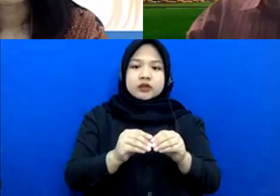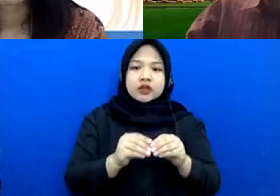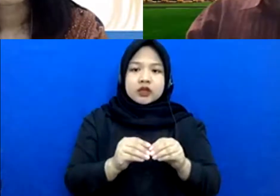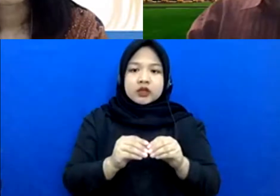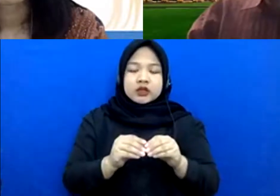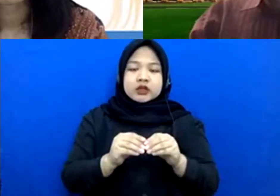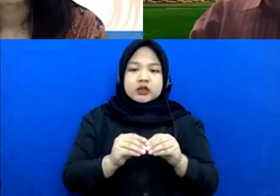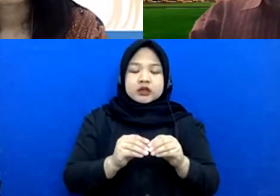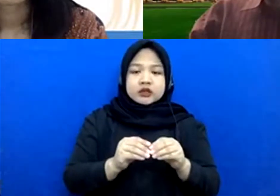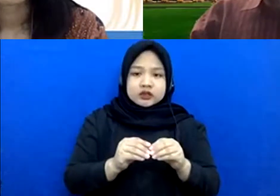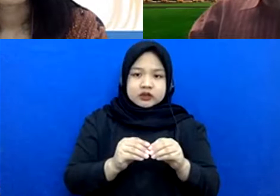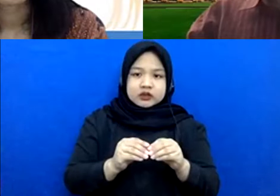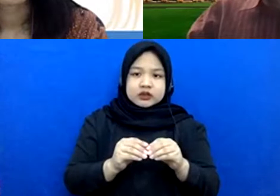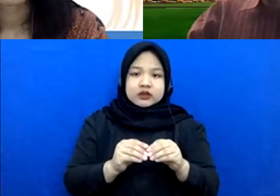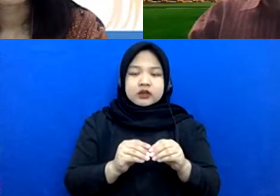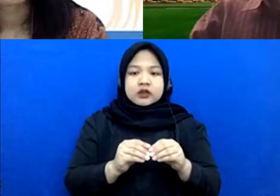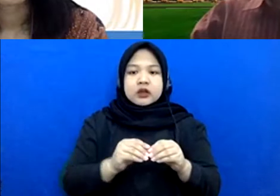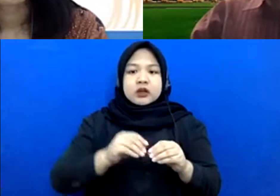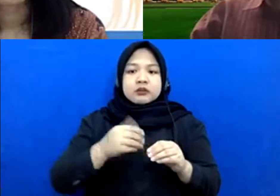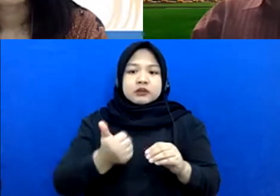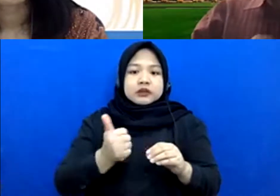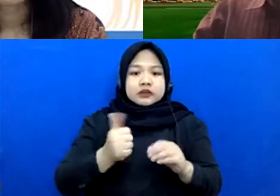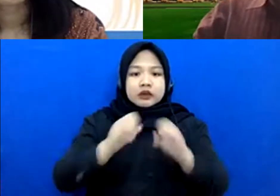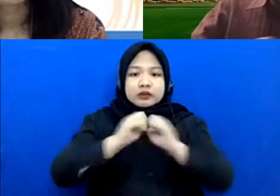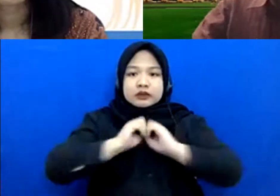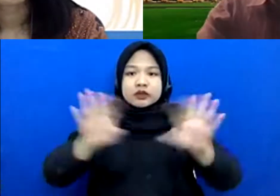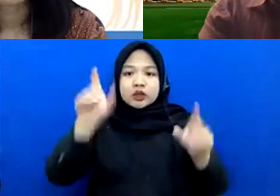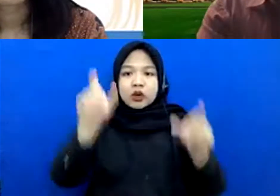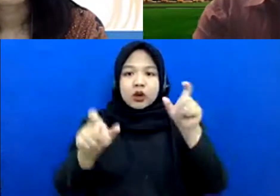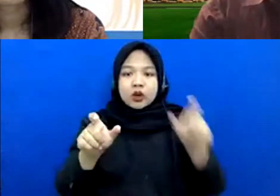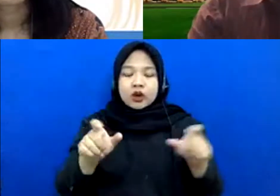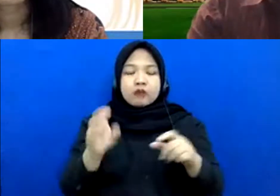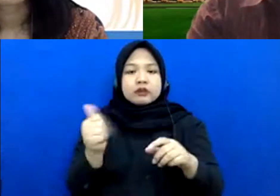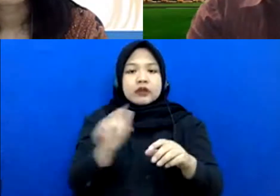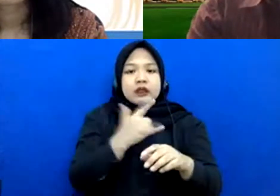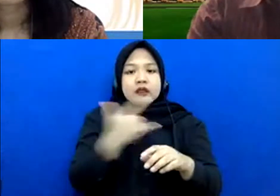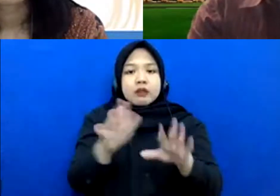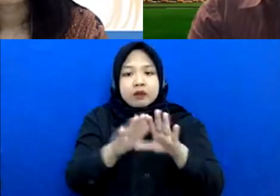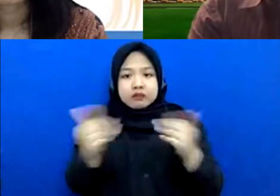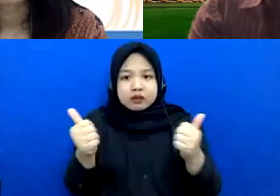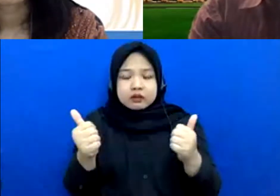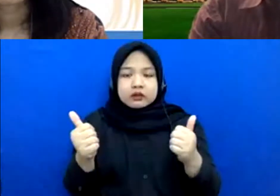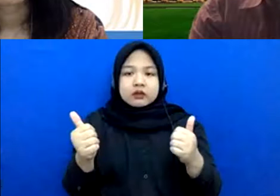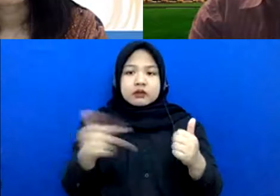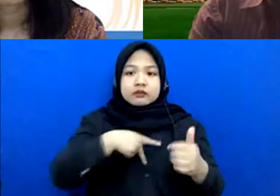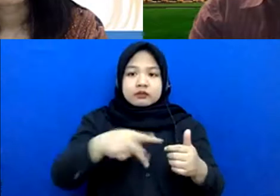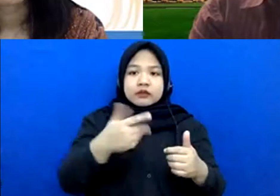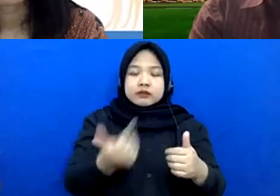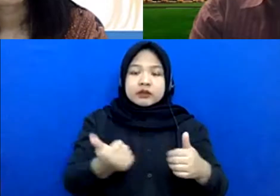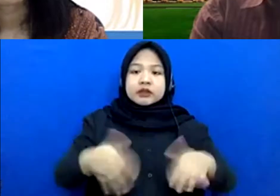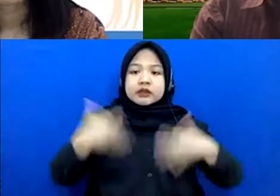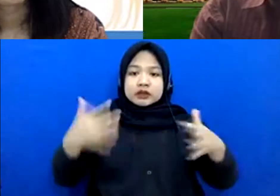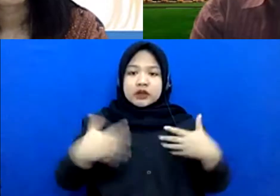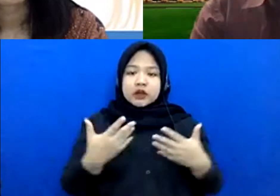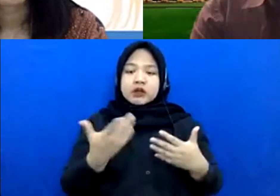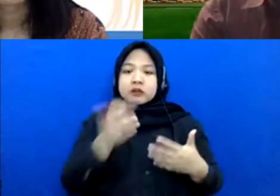remains out of reach of other people, so it's actually secure, so your participants can be assured that what they